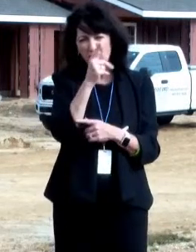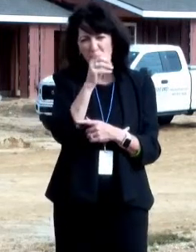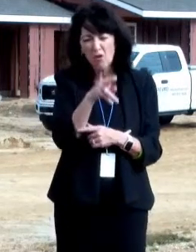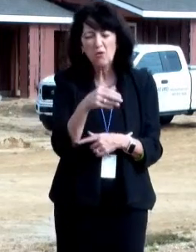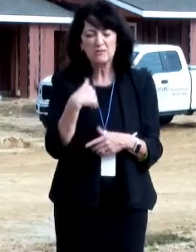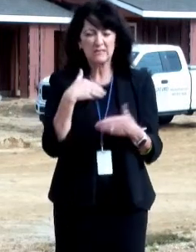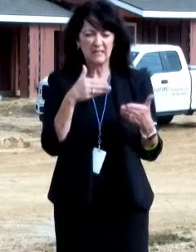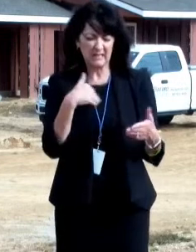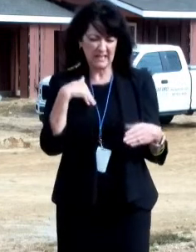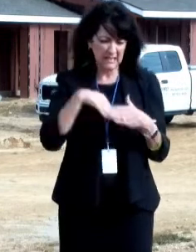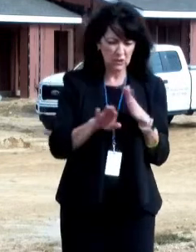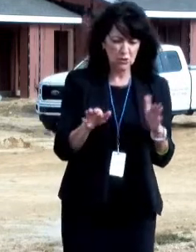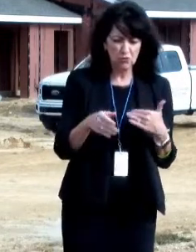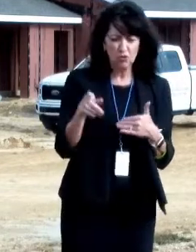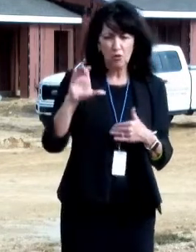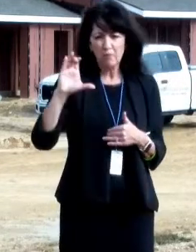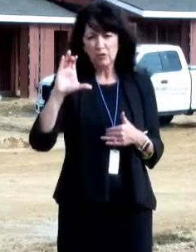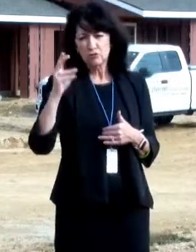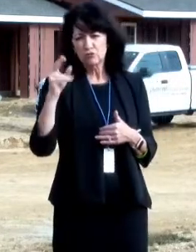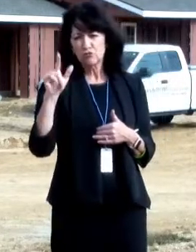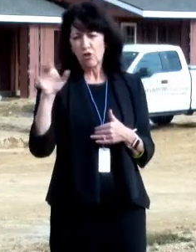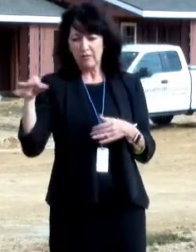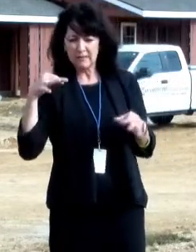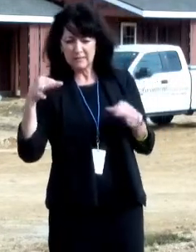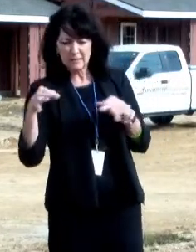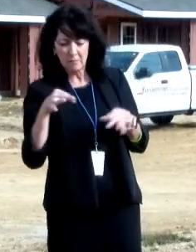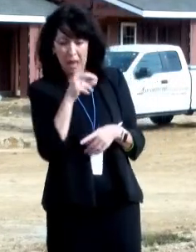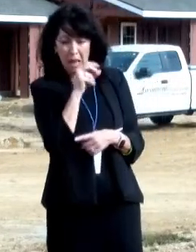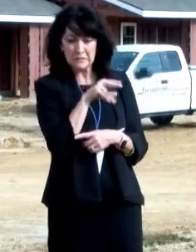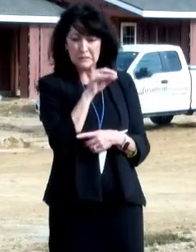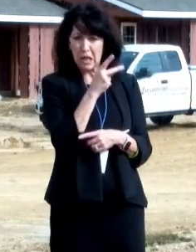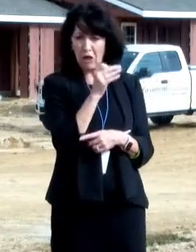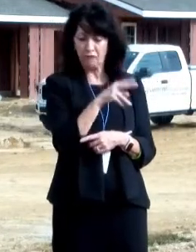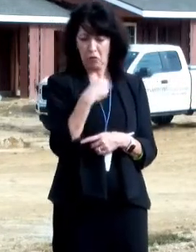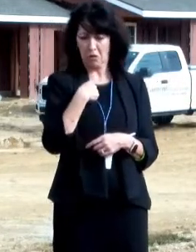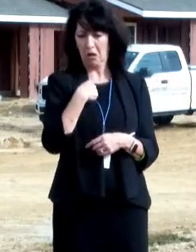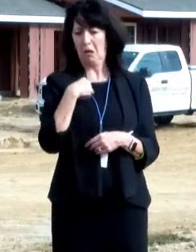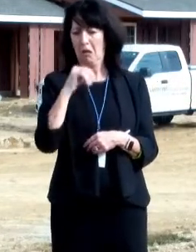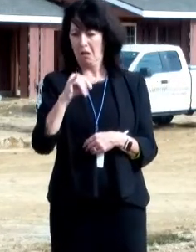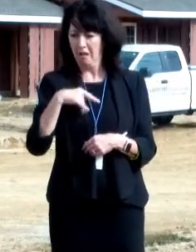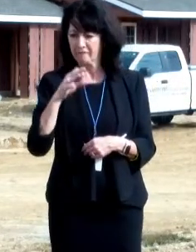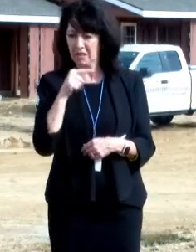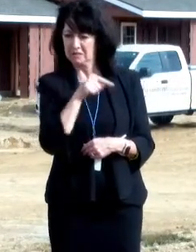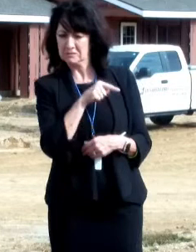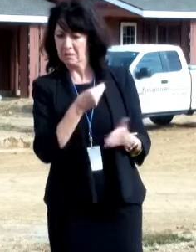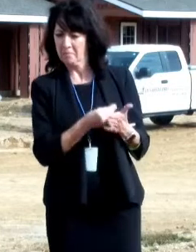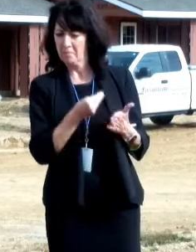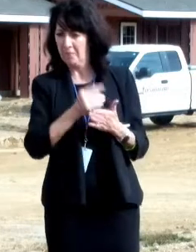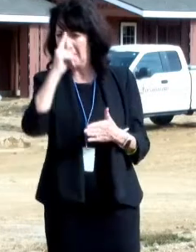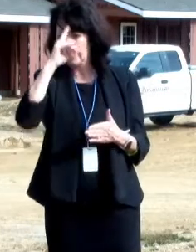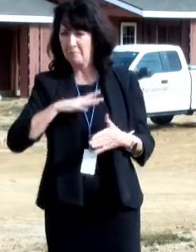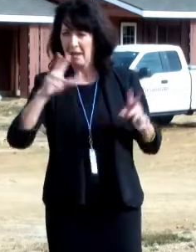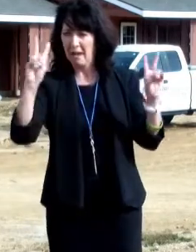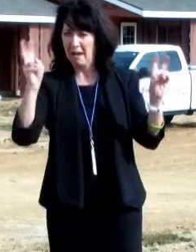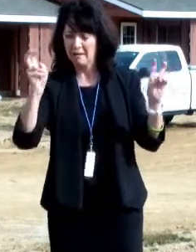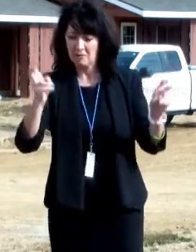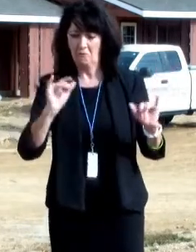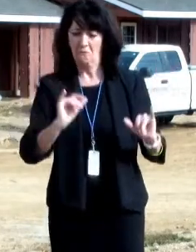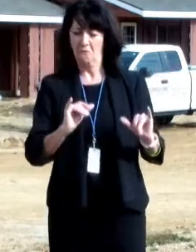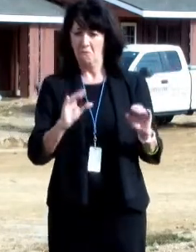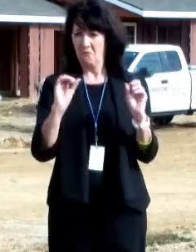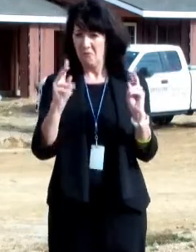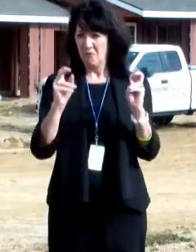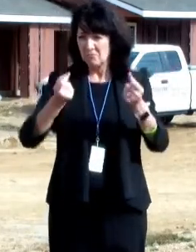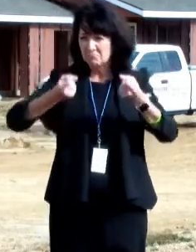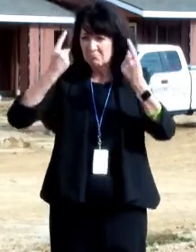Charlie's explaining things, and Don Fulton, I find out he's the money man, and I'm like, oh, okay, we're on to something here.